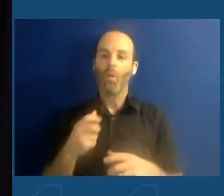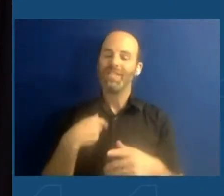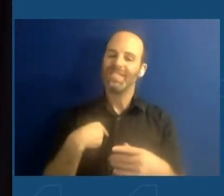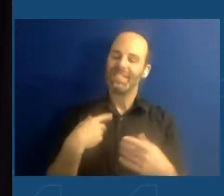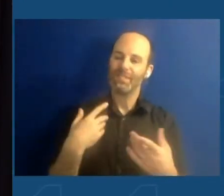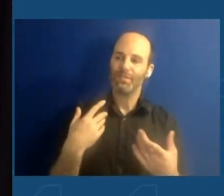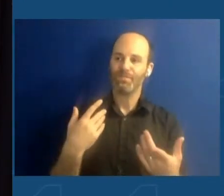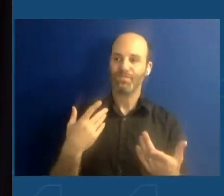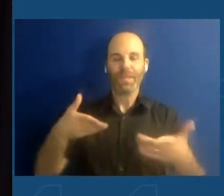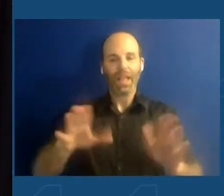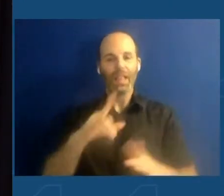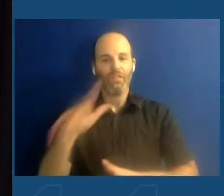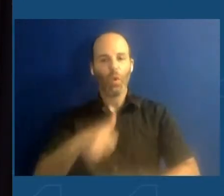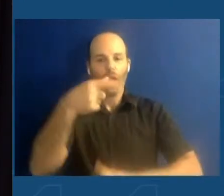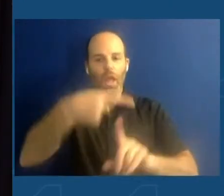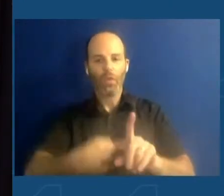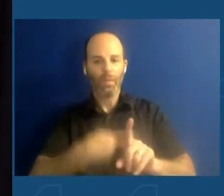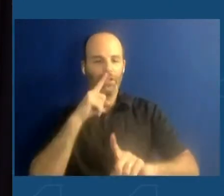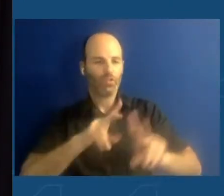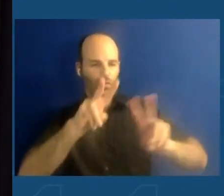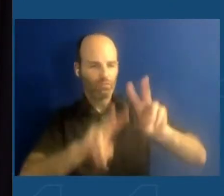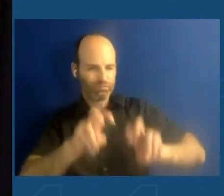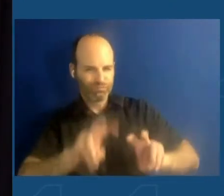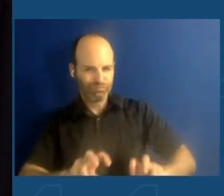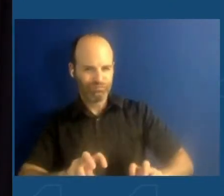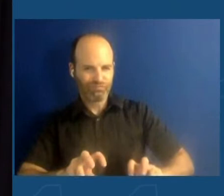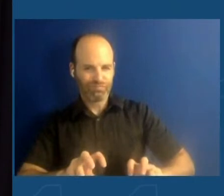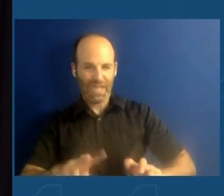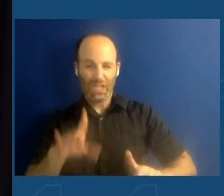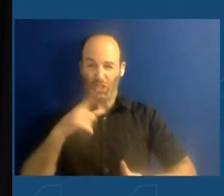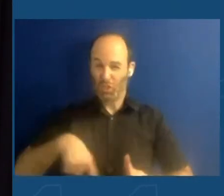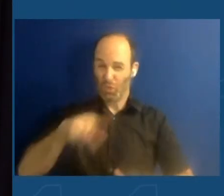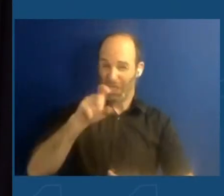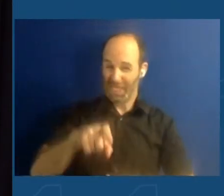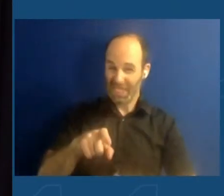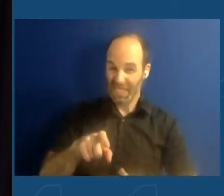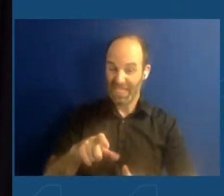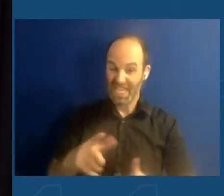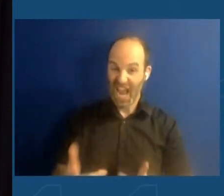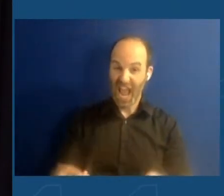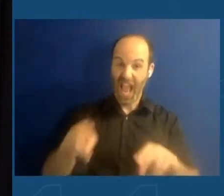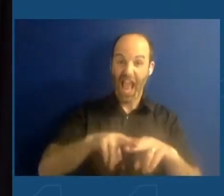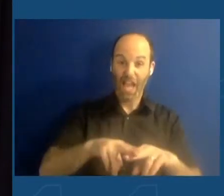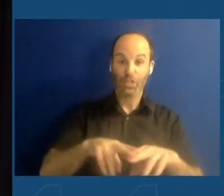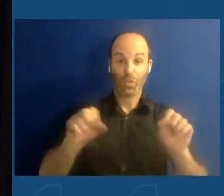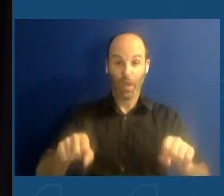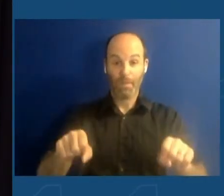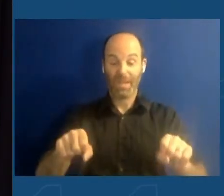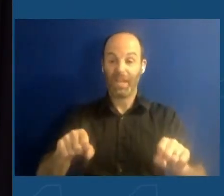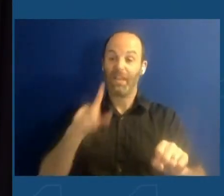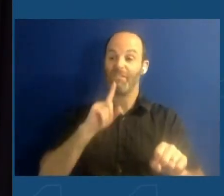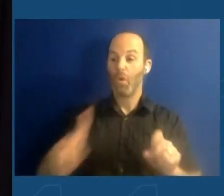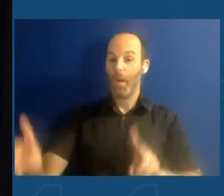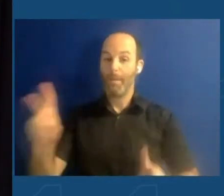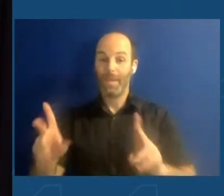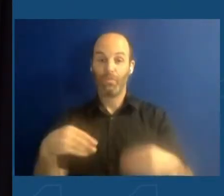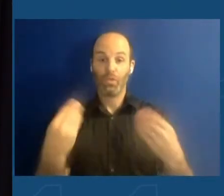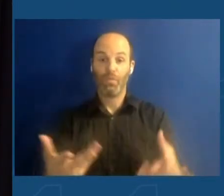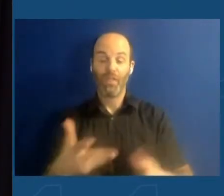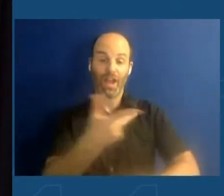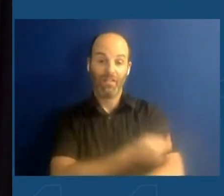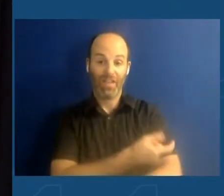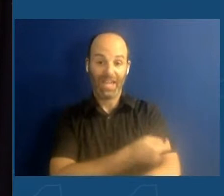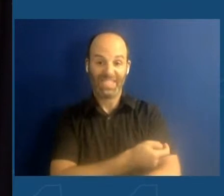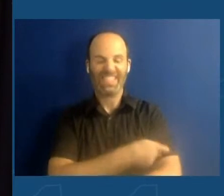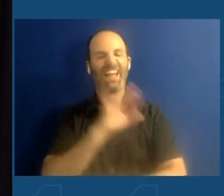to assess, whether or not we needed that extra ability to have additional people be able to give vaccines. And that is really how we're primarily using